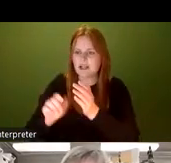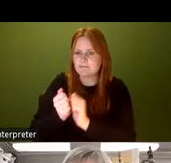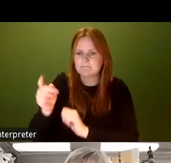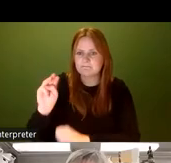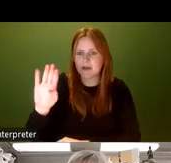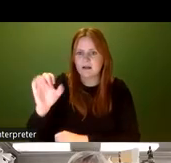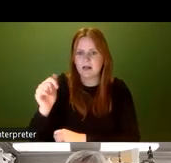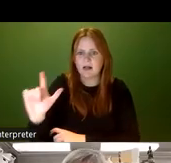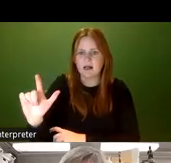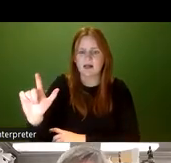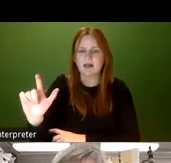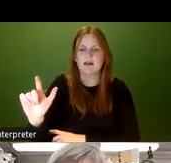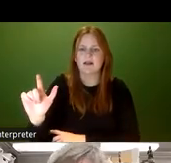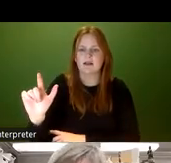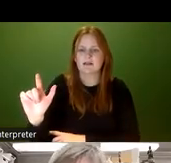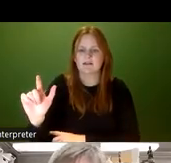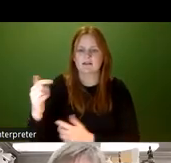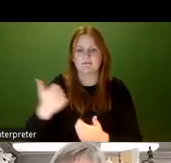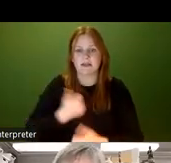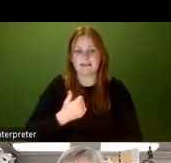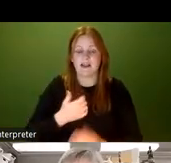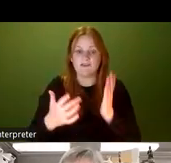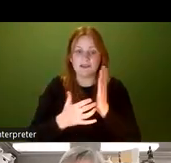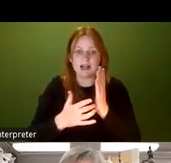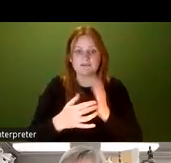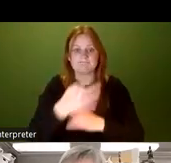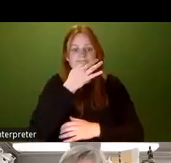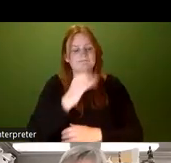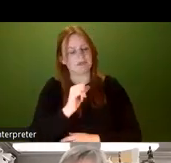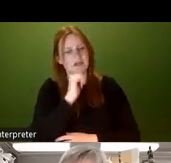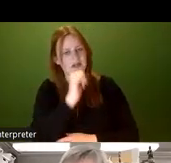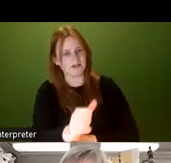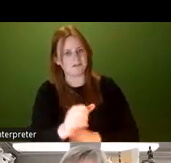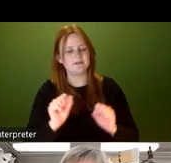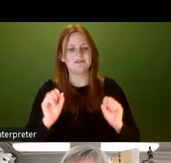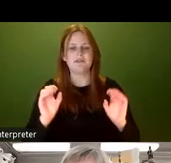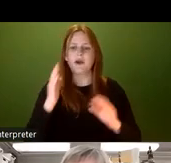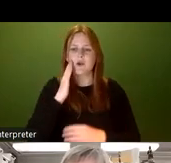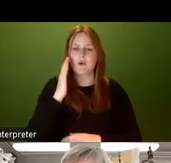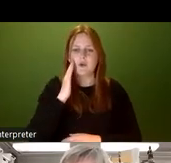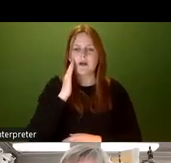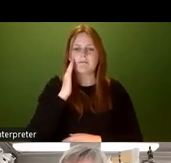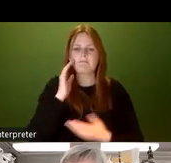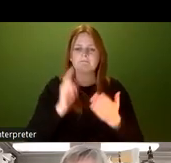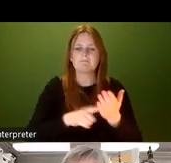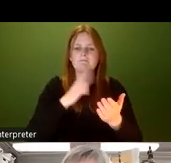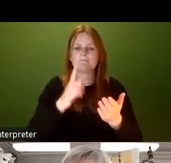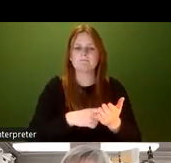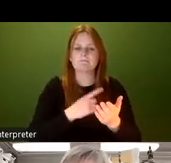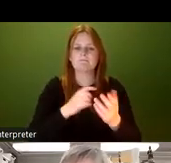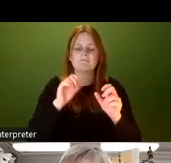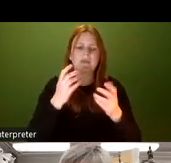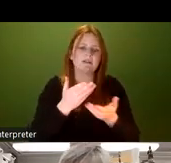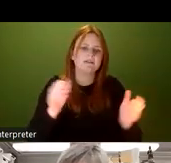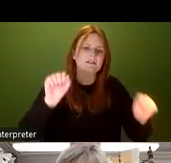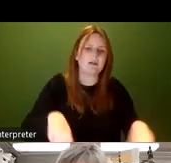with not being as savvy digitally, I know that things can sometimes be cliche